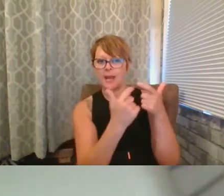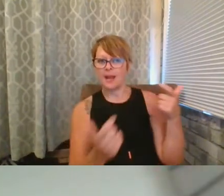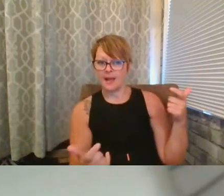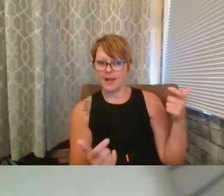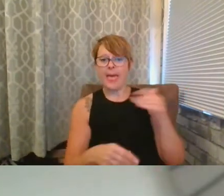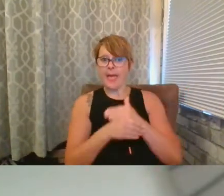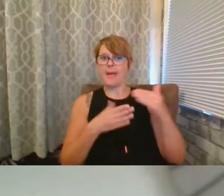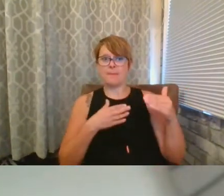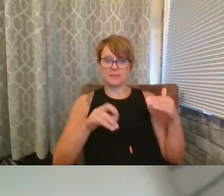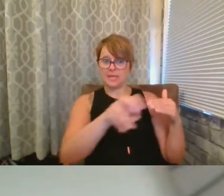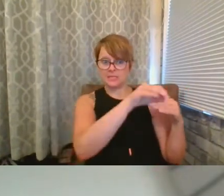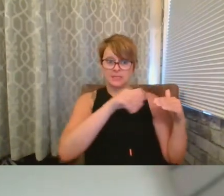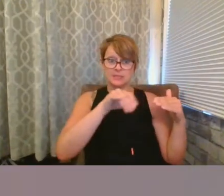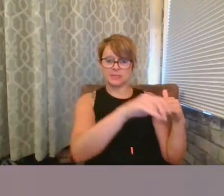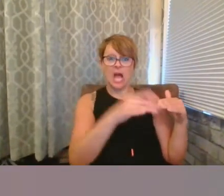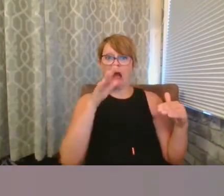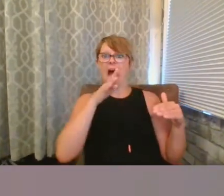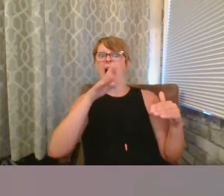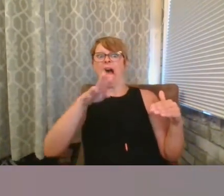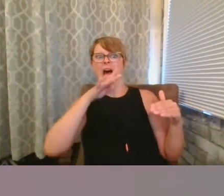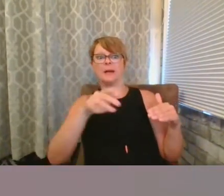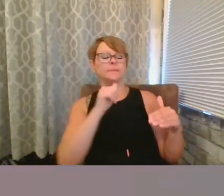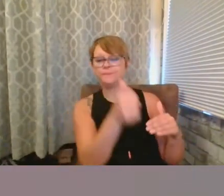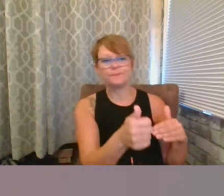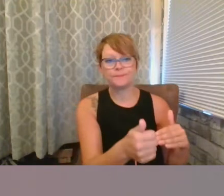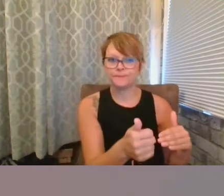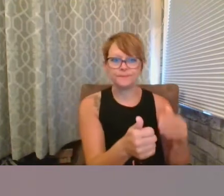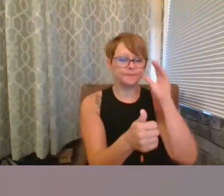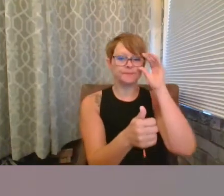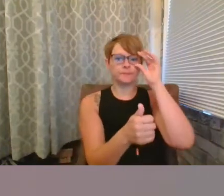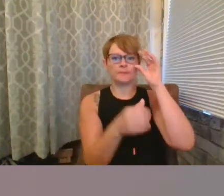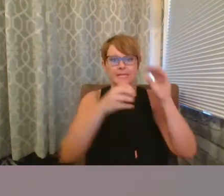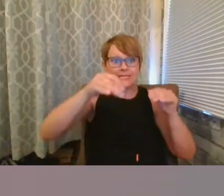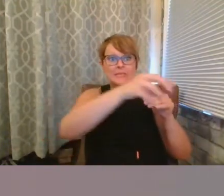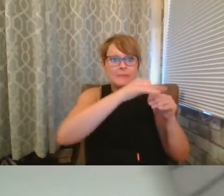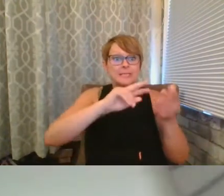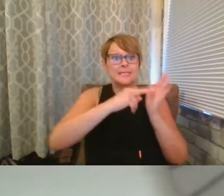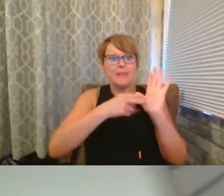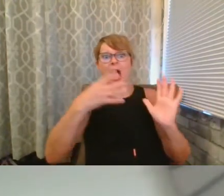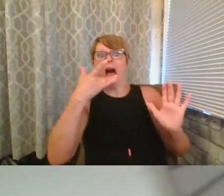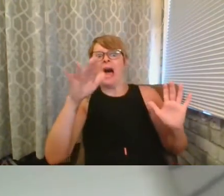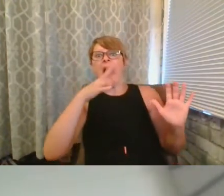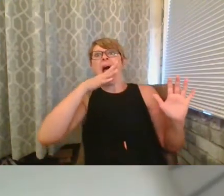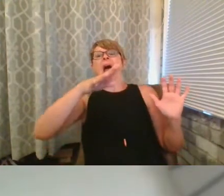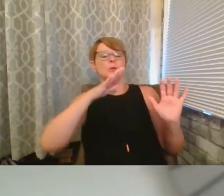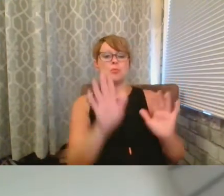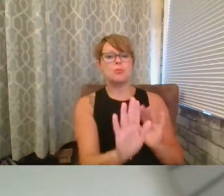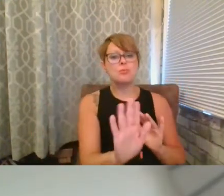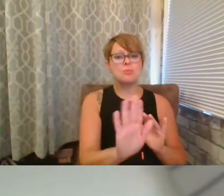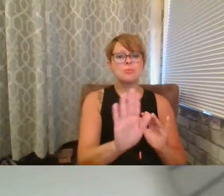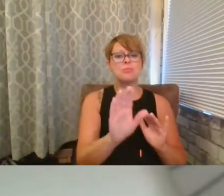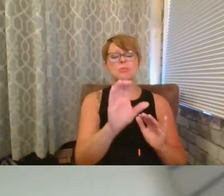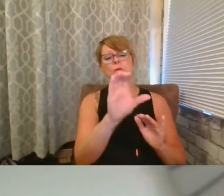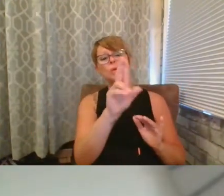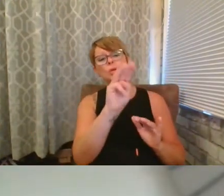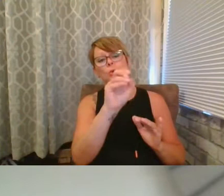but it is not hot. Okay. It's not hot. Spices doesn't mean it has to be hot. So I have my cumin powder, my turmeric powder,